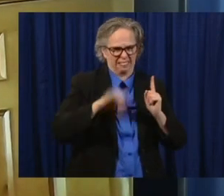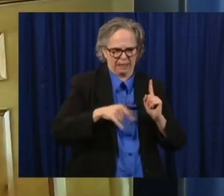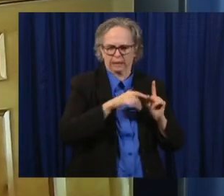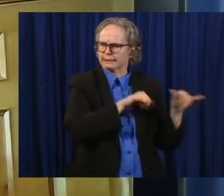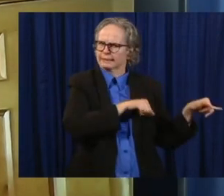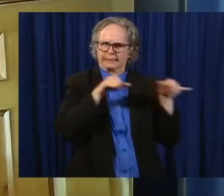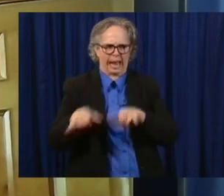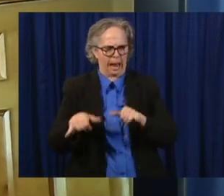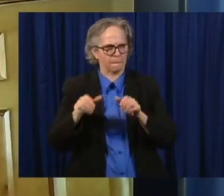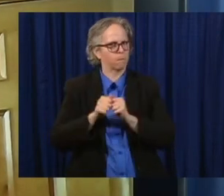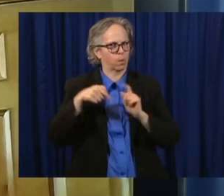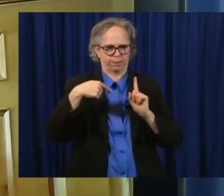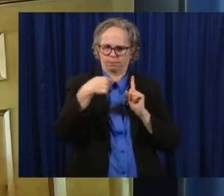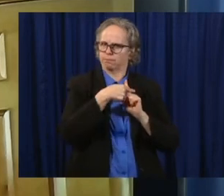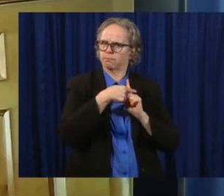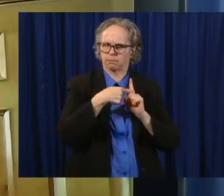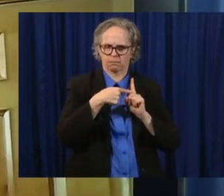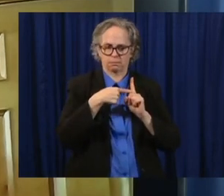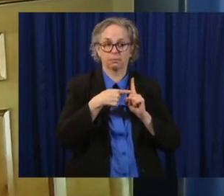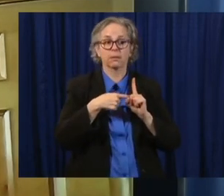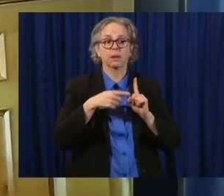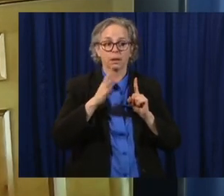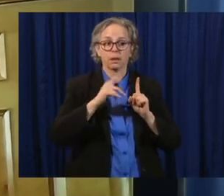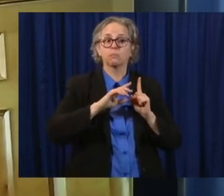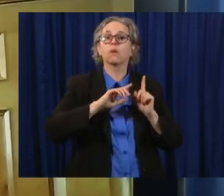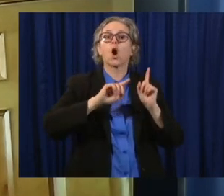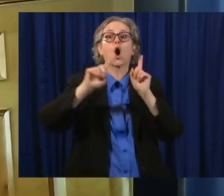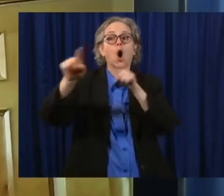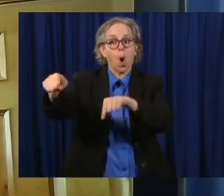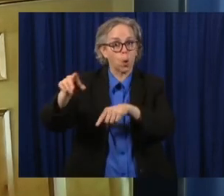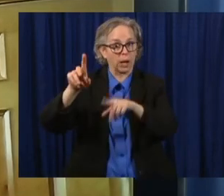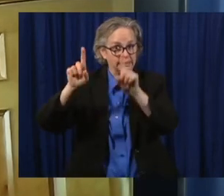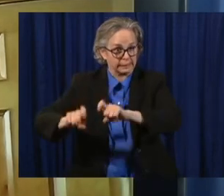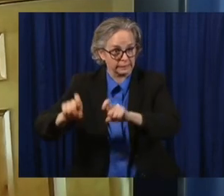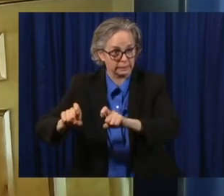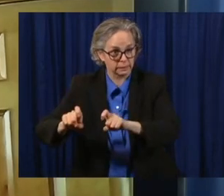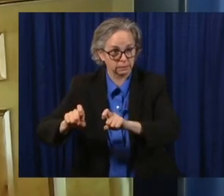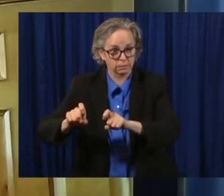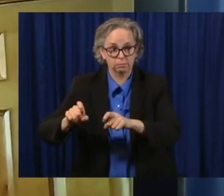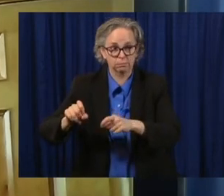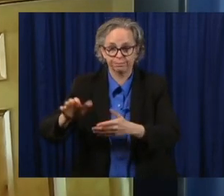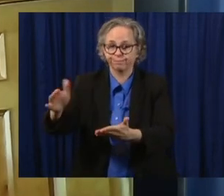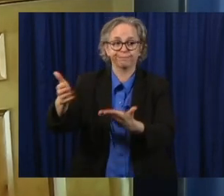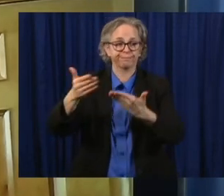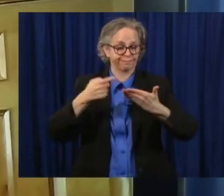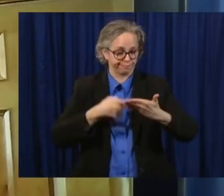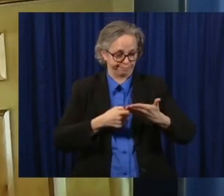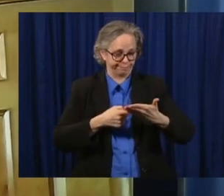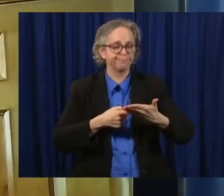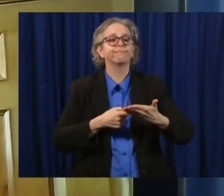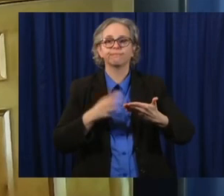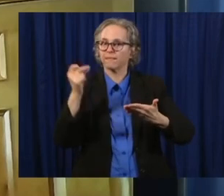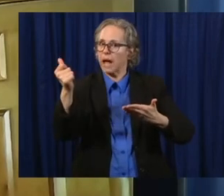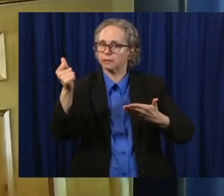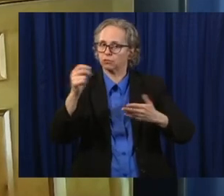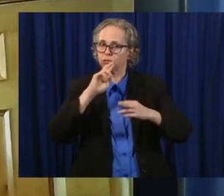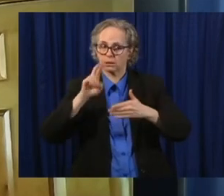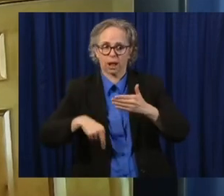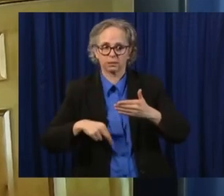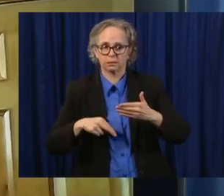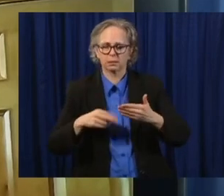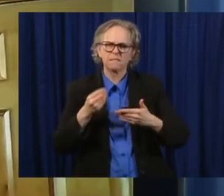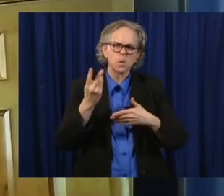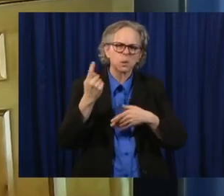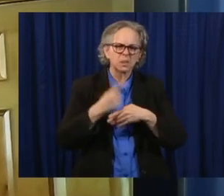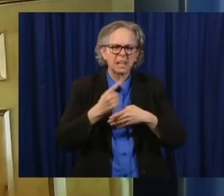things. And then he would go have the test, which would have results back fairly promptly, the way things are going currently, within a couple of days